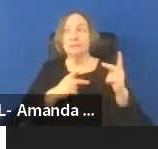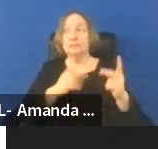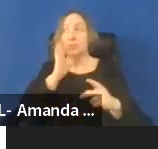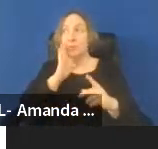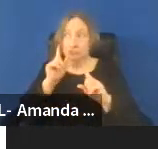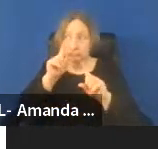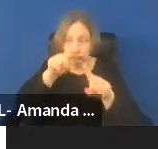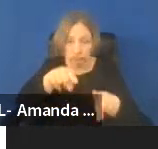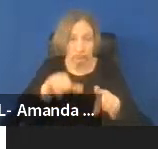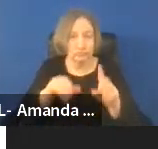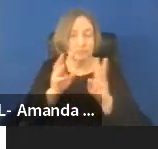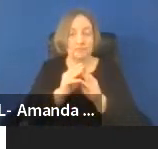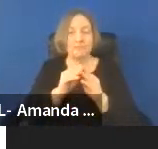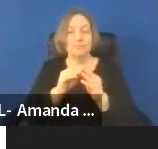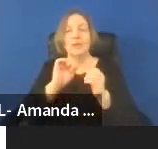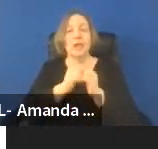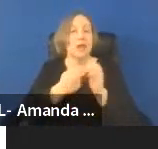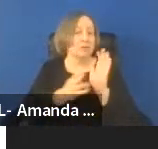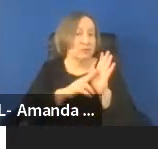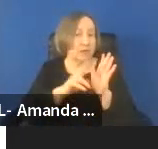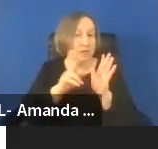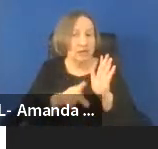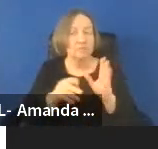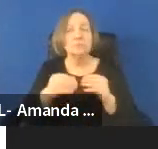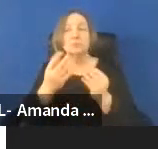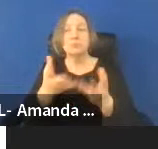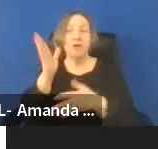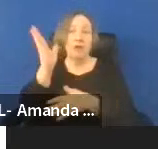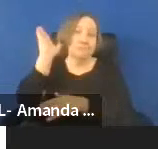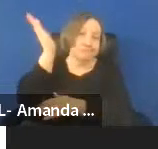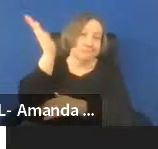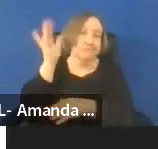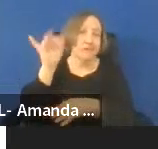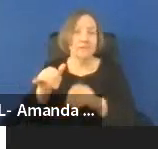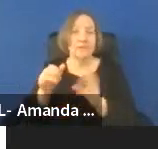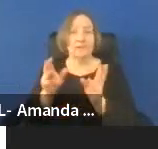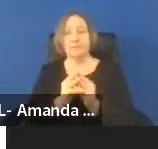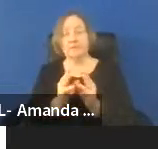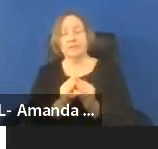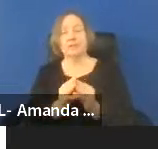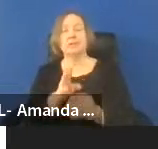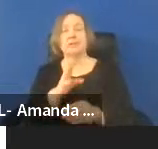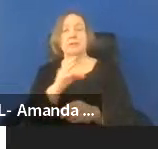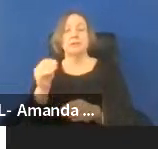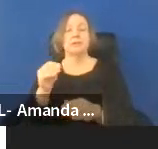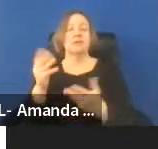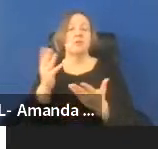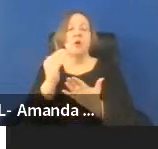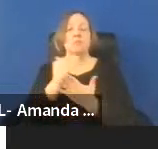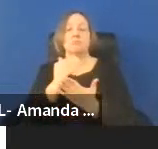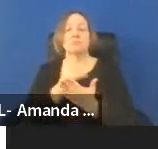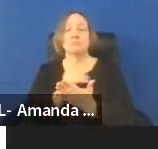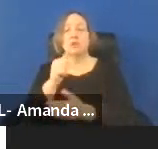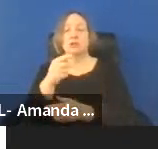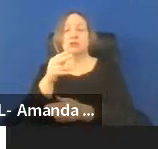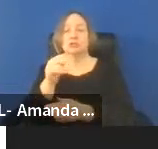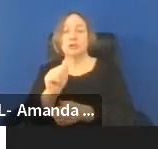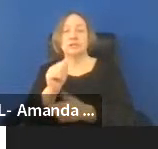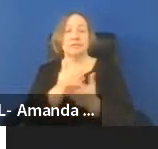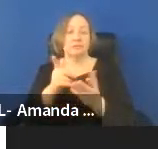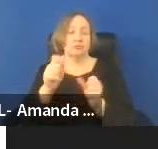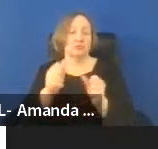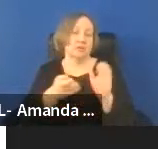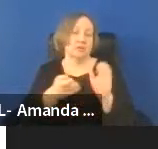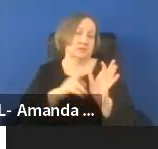in attendance, how to sign up to provide testimony at the meeting, and what agenda items you can sign up